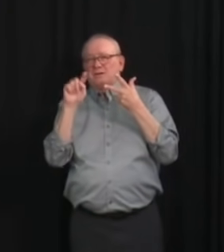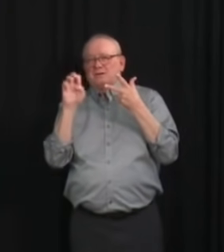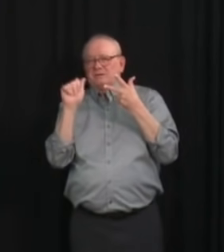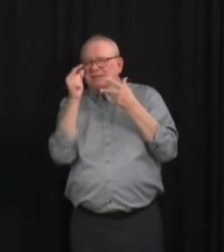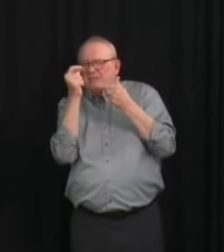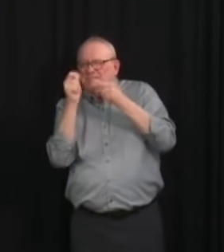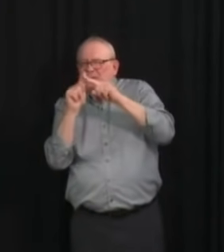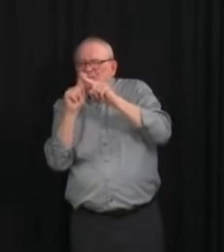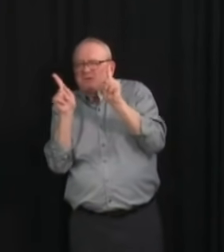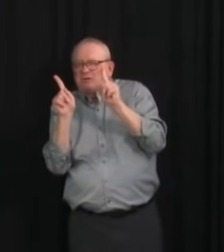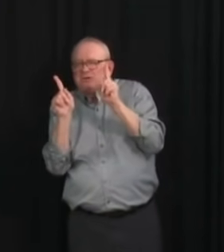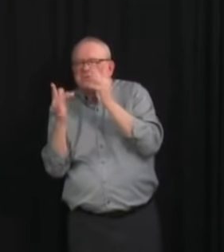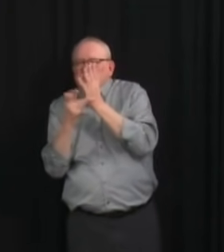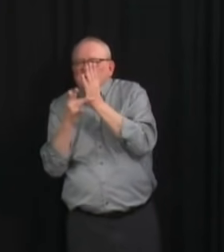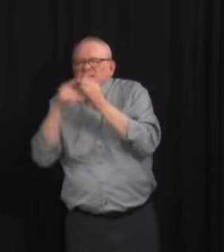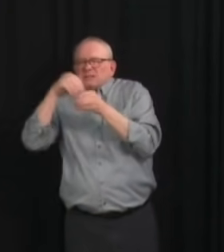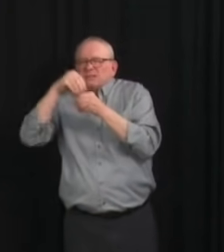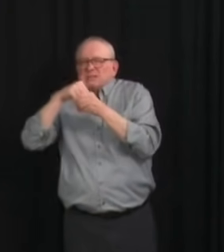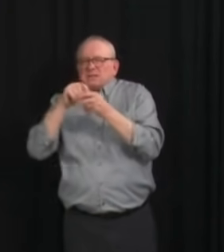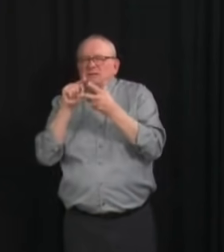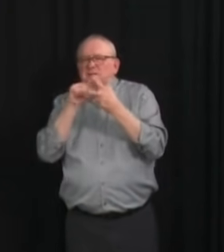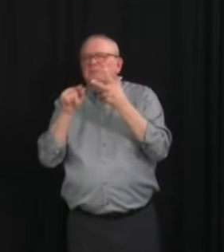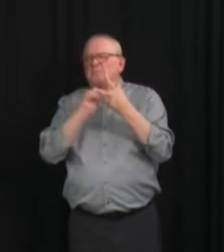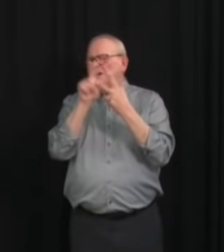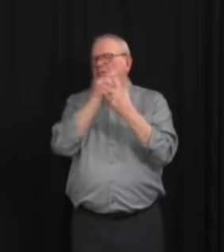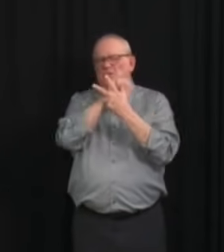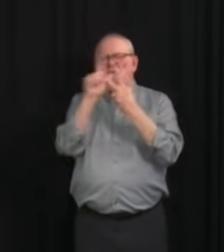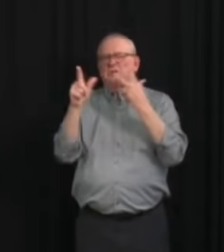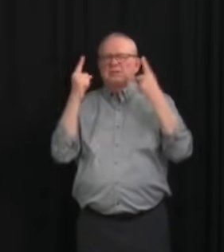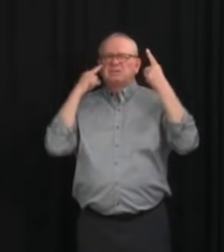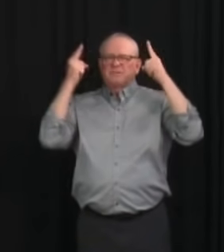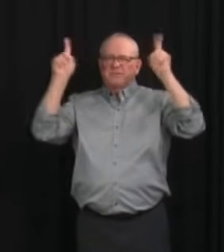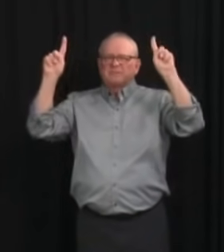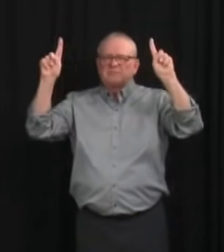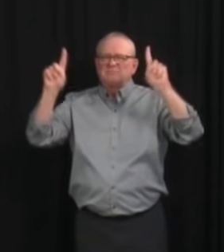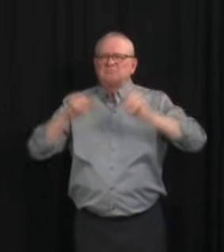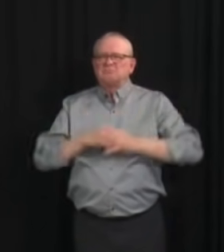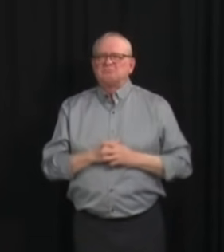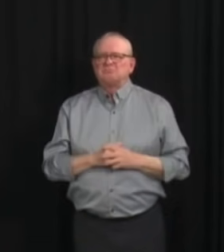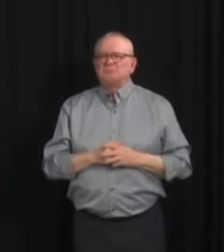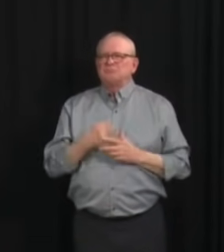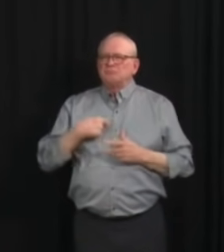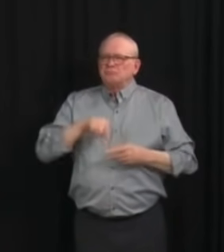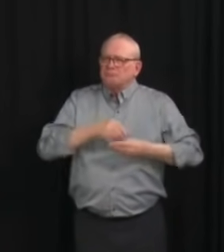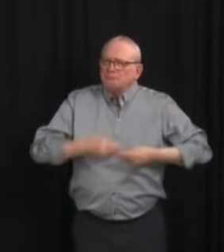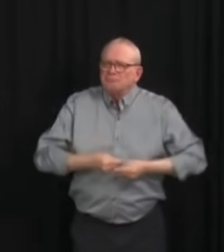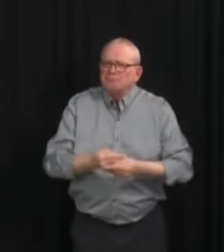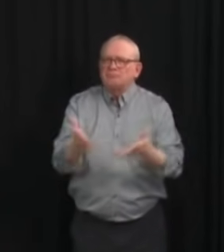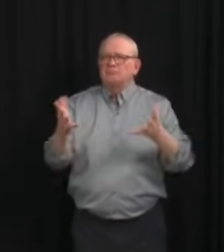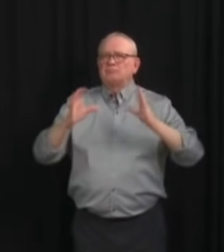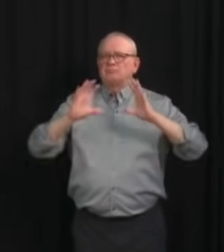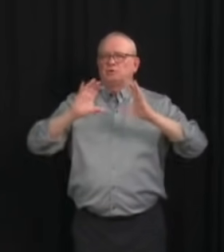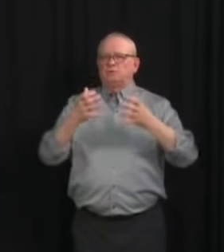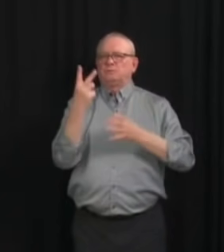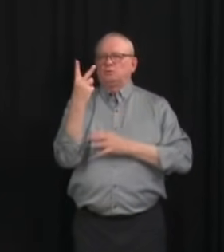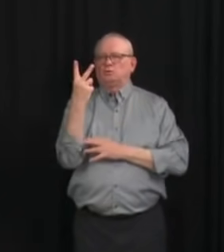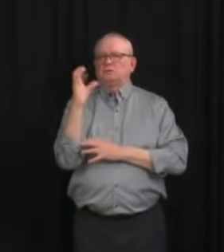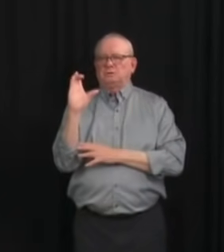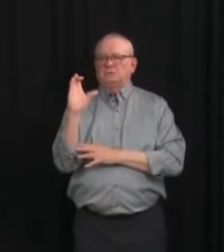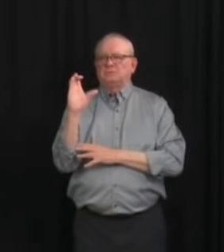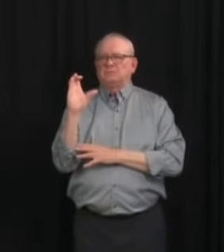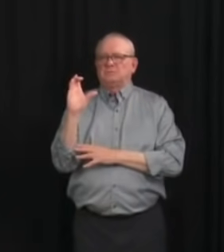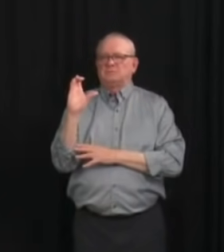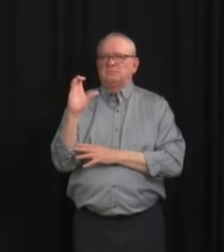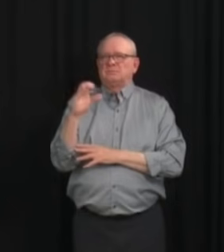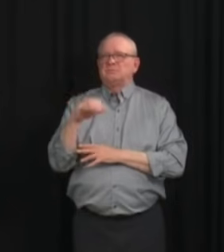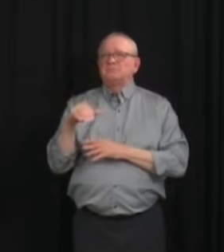vaccines for those currently in eligible 2C and earlier groups. So those who go to AHS clinics will not